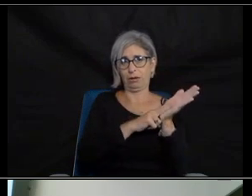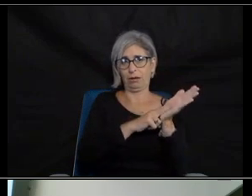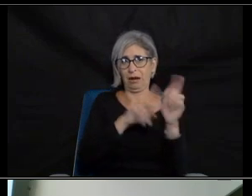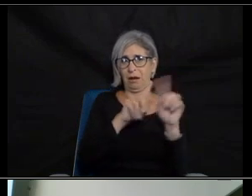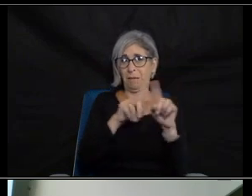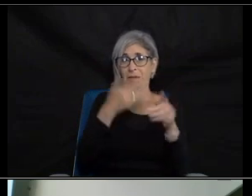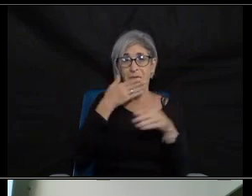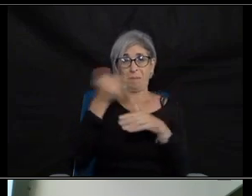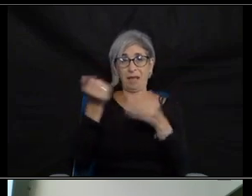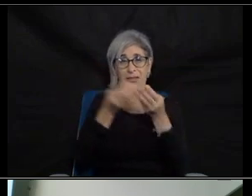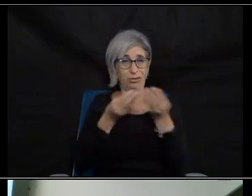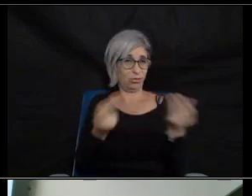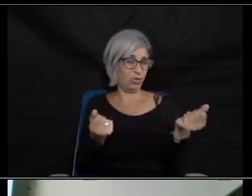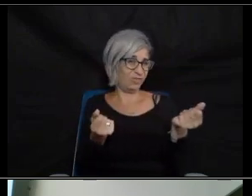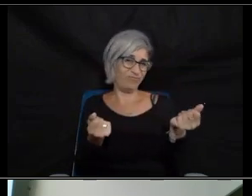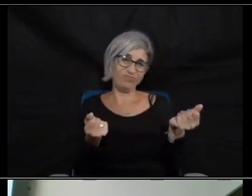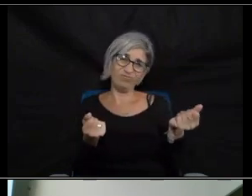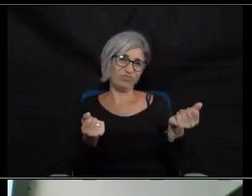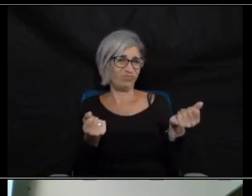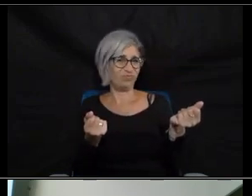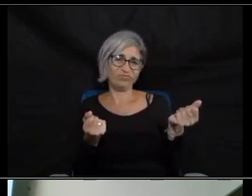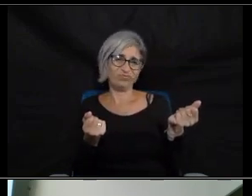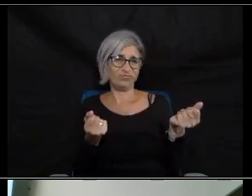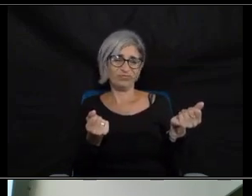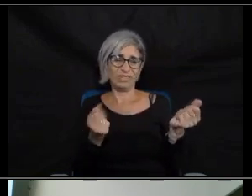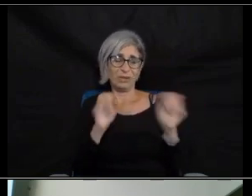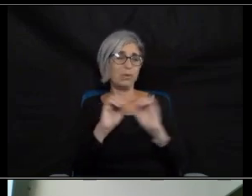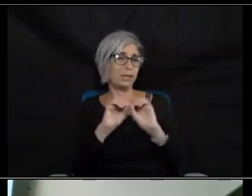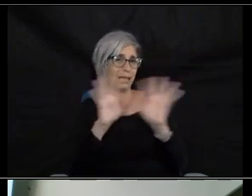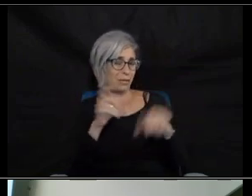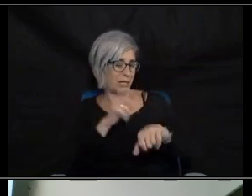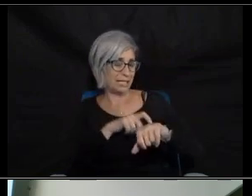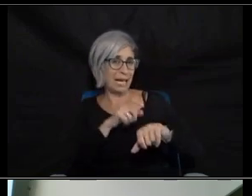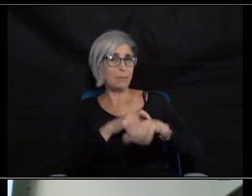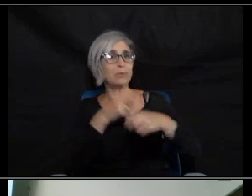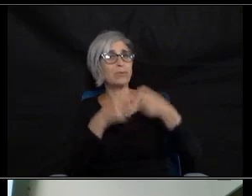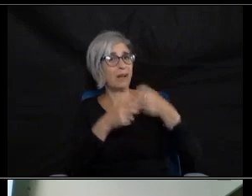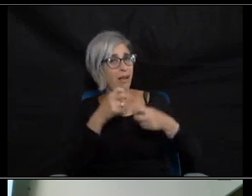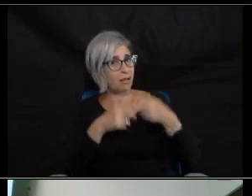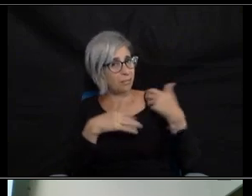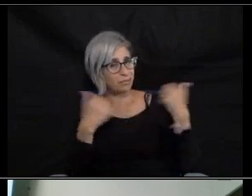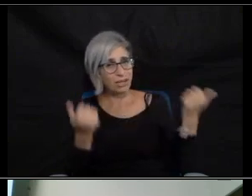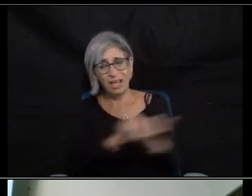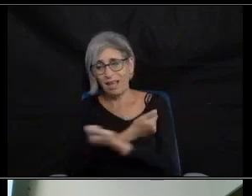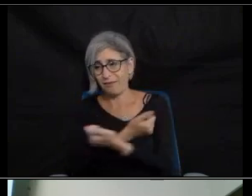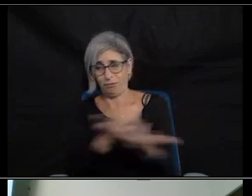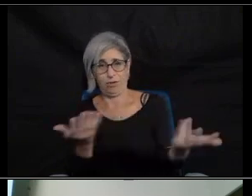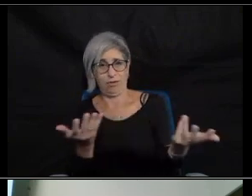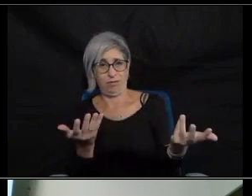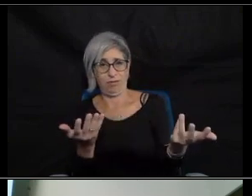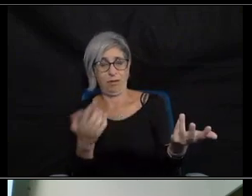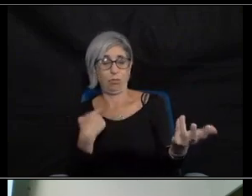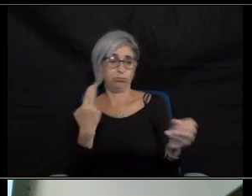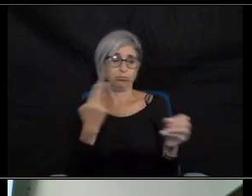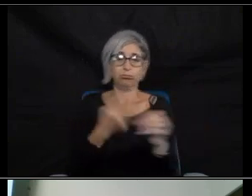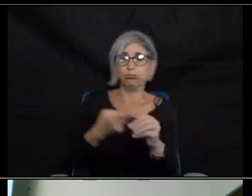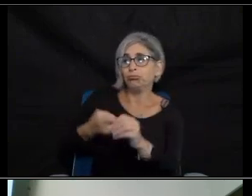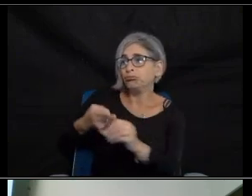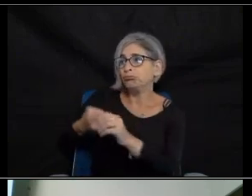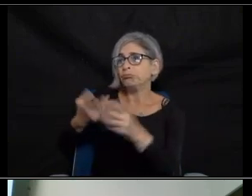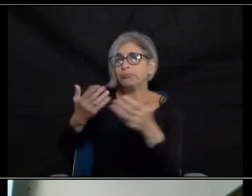best solution. You know, it became very evident that the timing was problematic for everybody, and we participated in how do we get